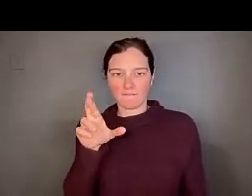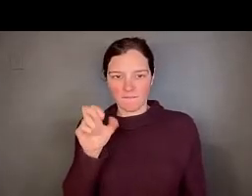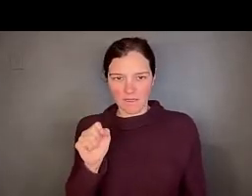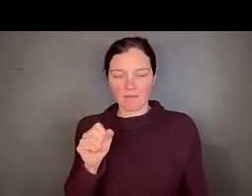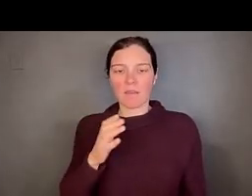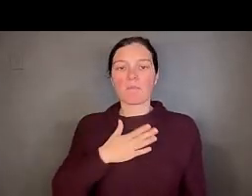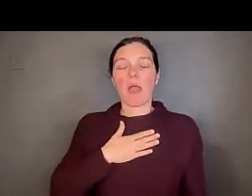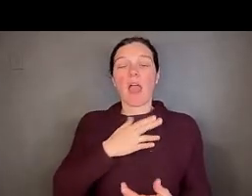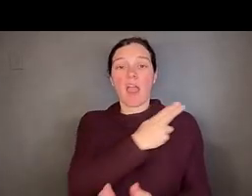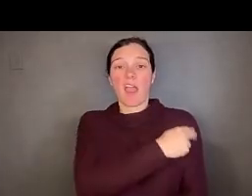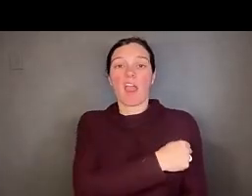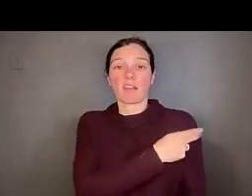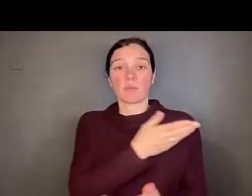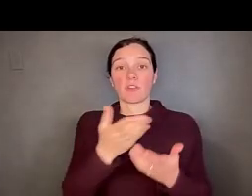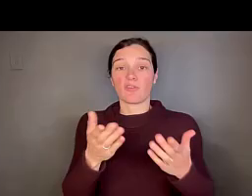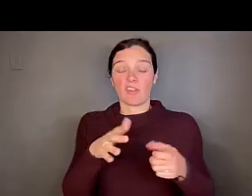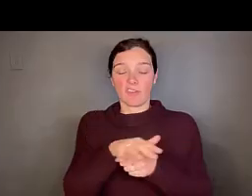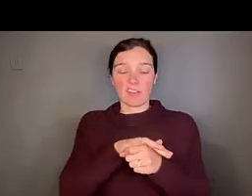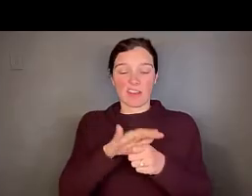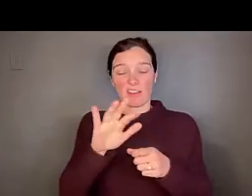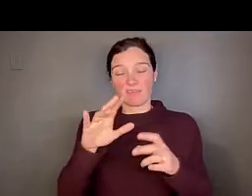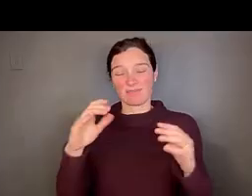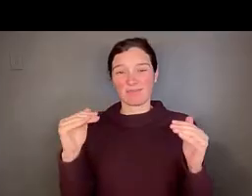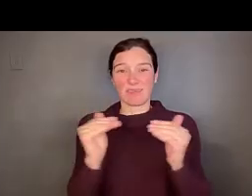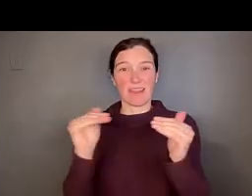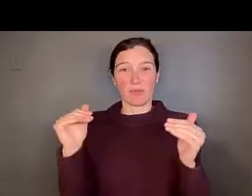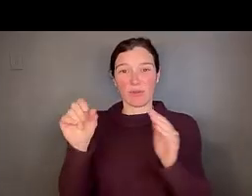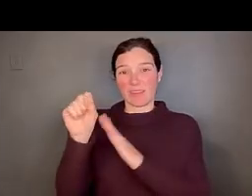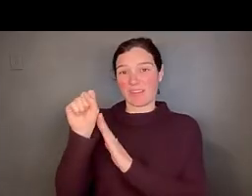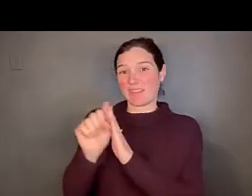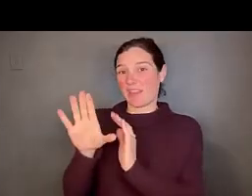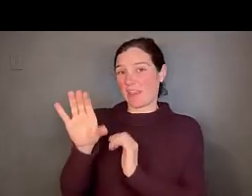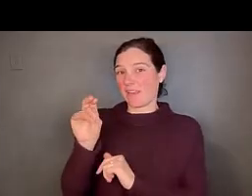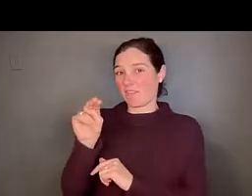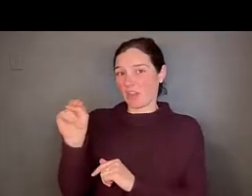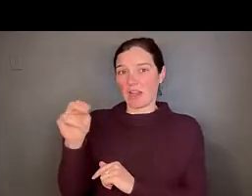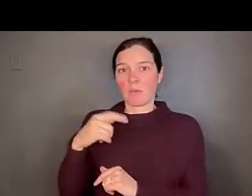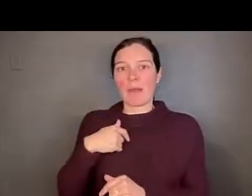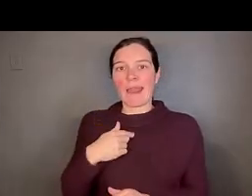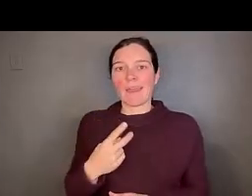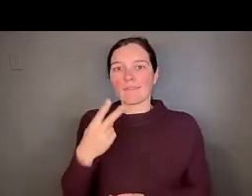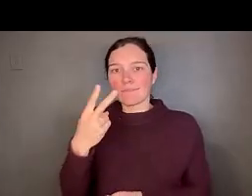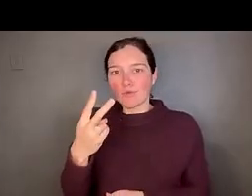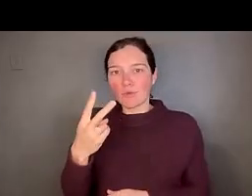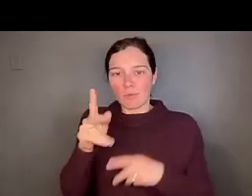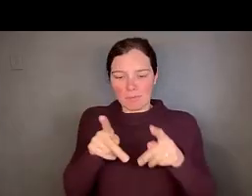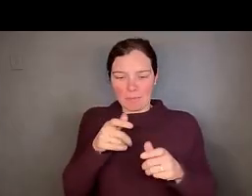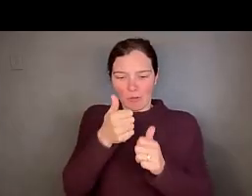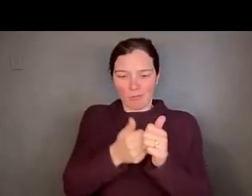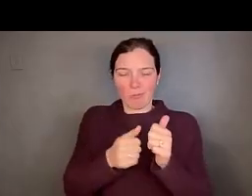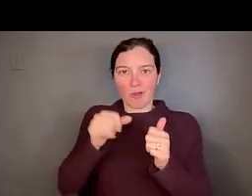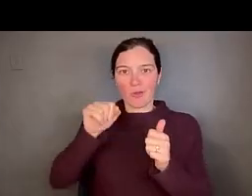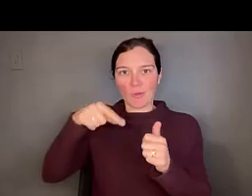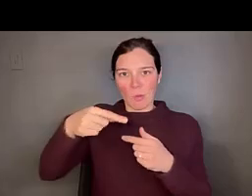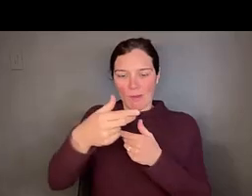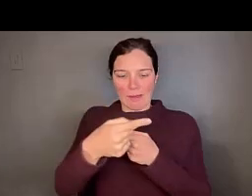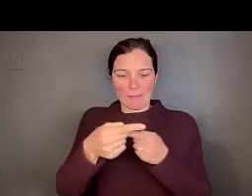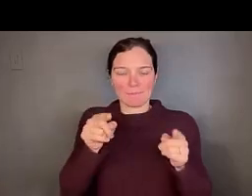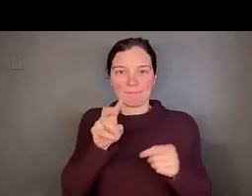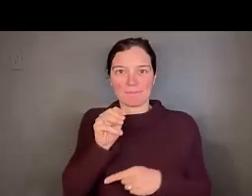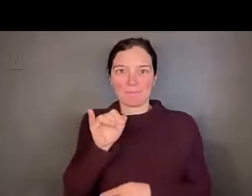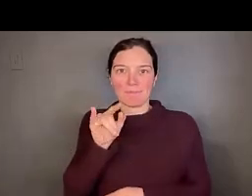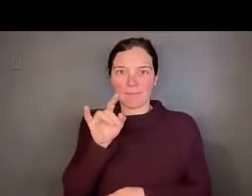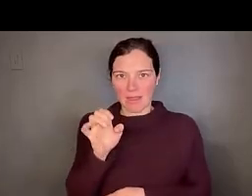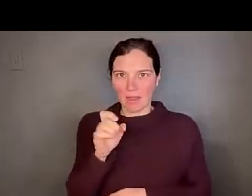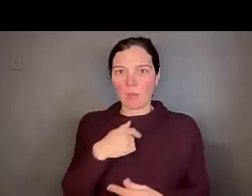an area roughly the size of the state of Connecticut, but I only have about 2 people per square mile in that space. So we worry a lot about